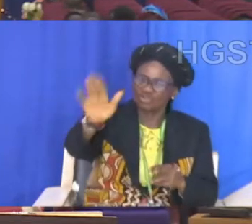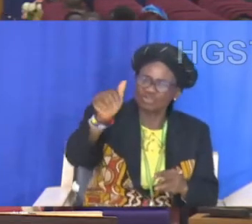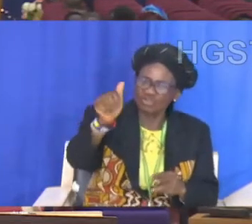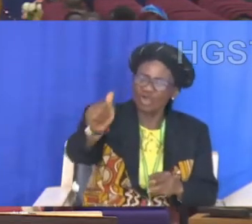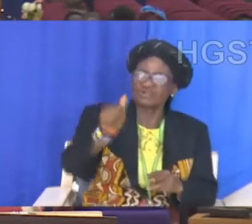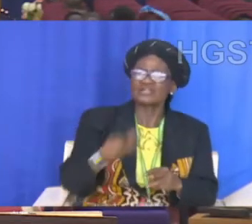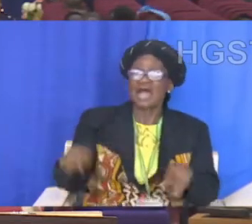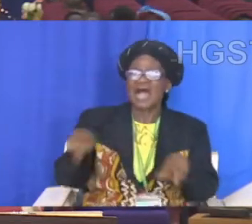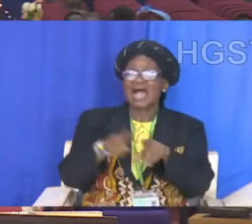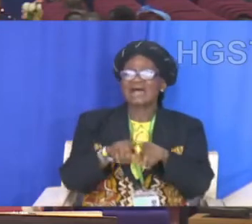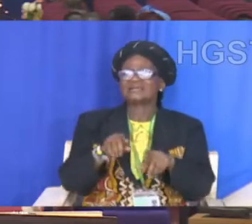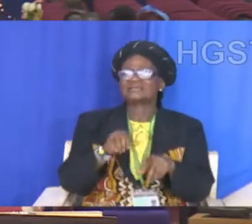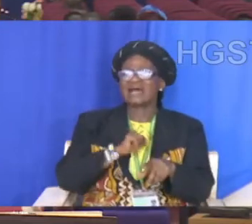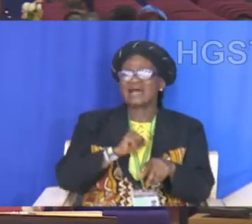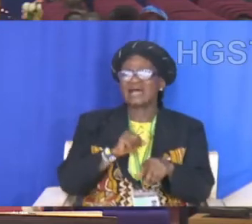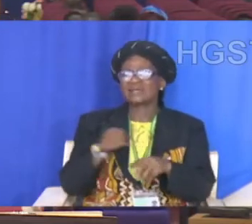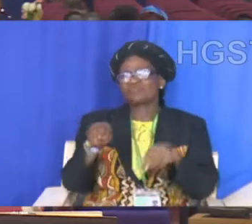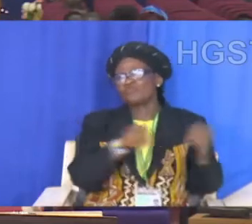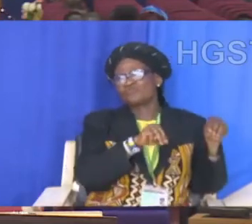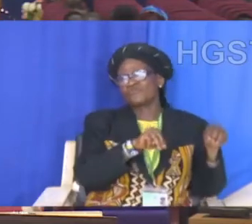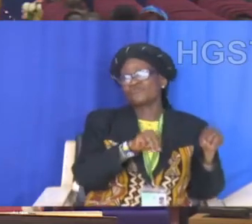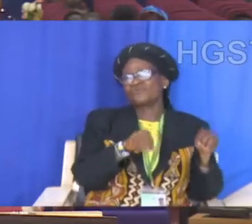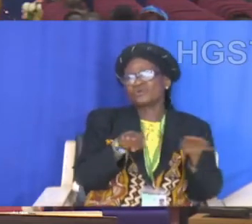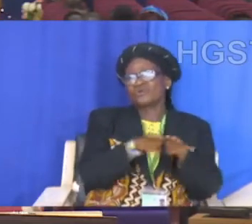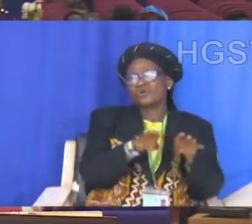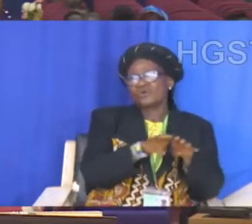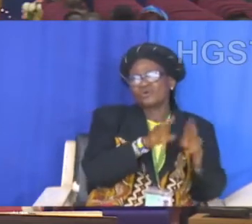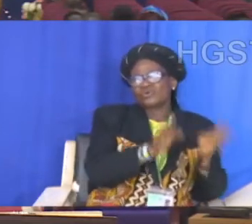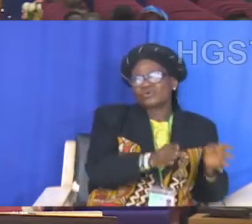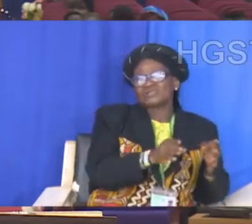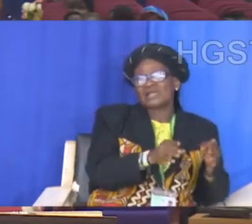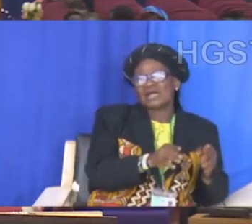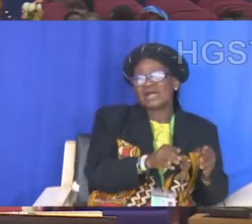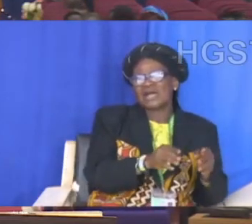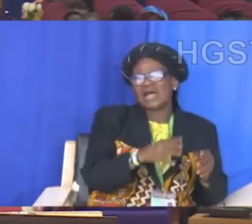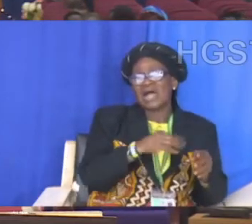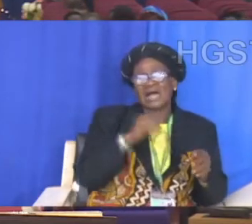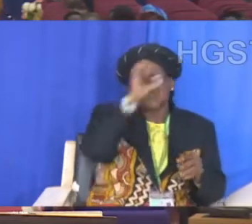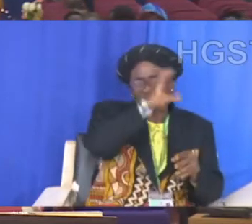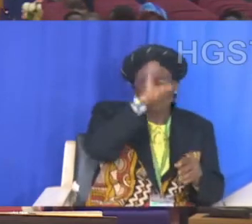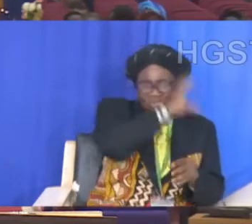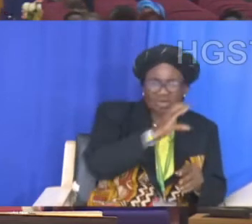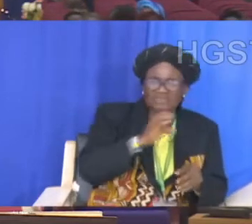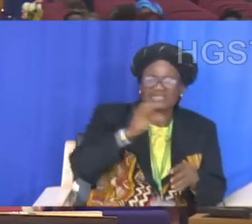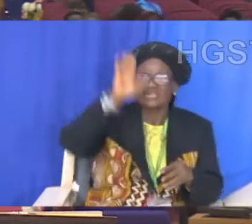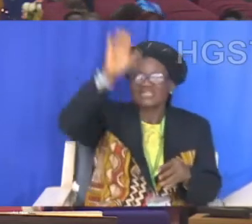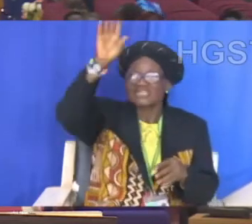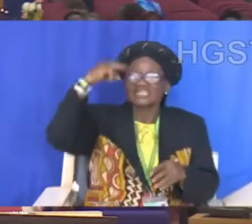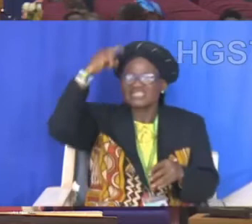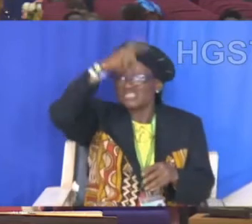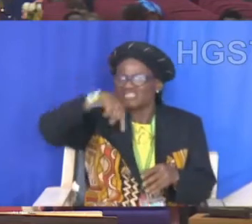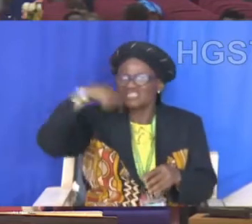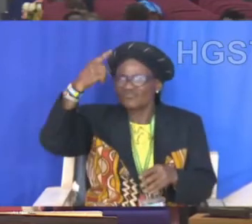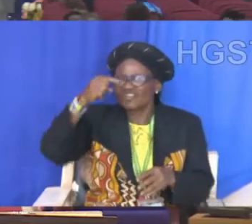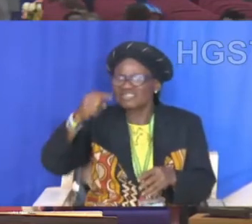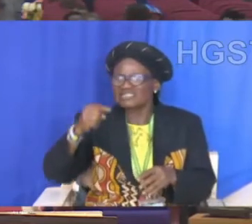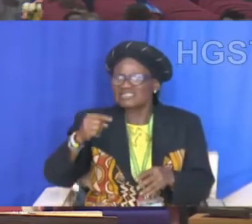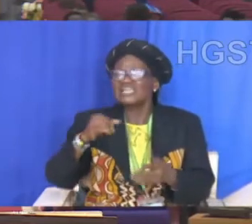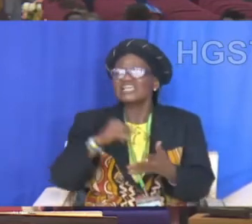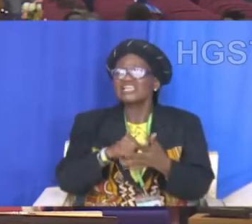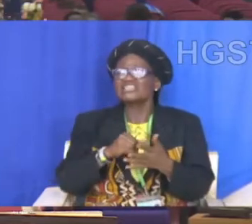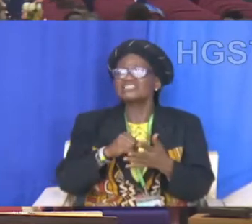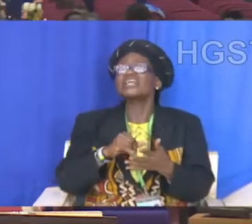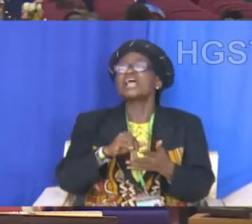As I move closer and closer to the new year and I sought his face more and more, it became clearer and